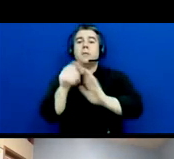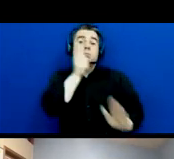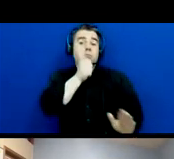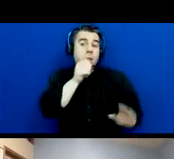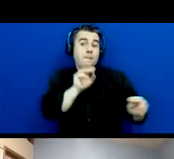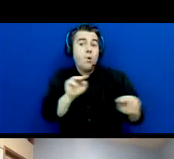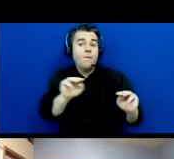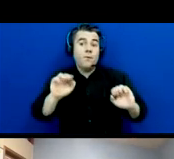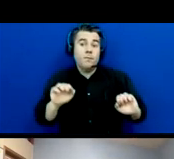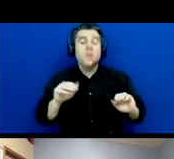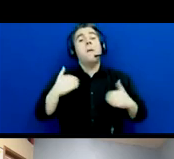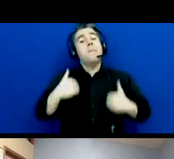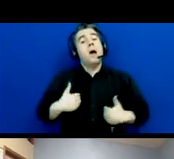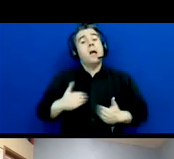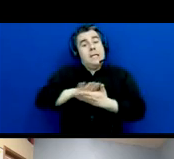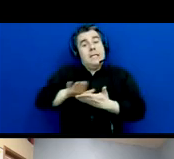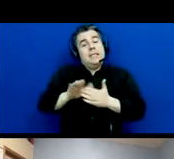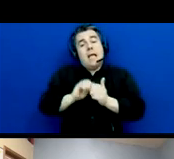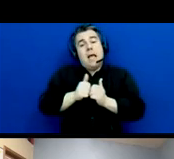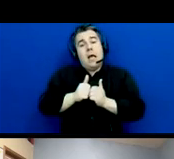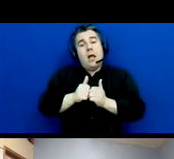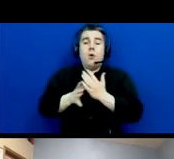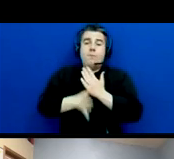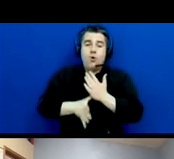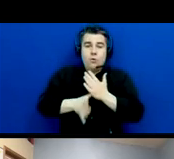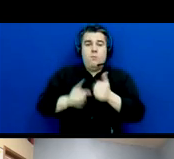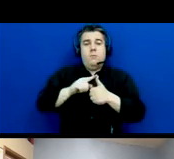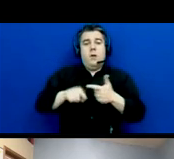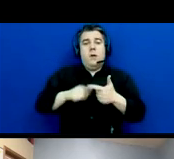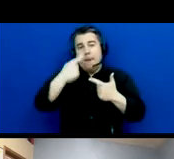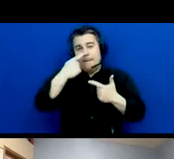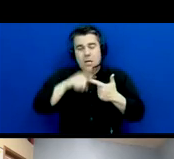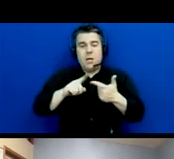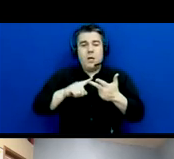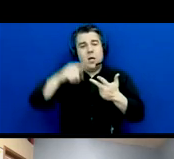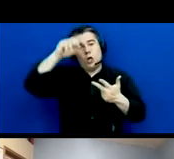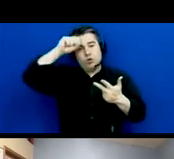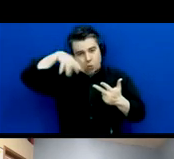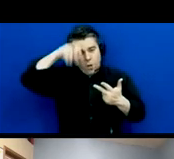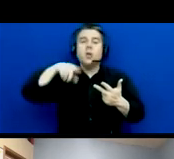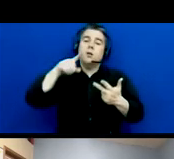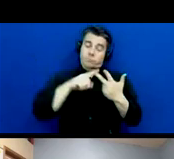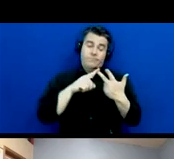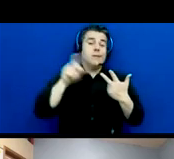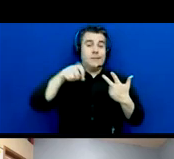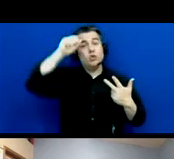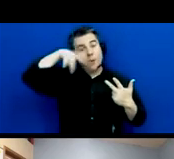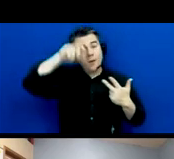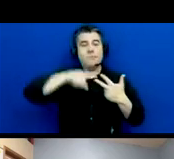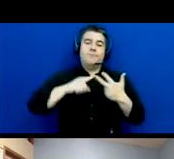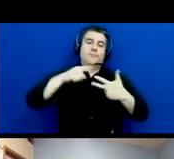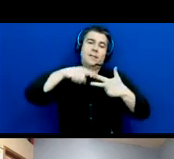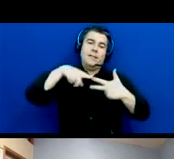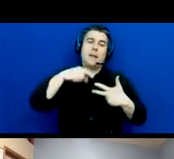body detoxes mostly is through poop, pee, and sweat. So we need to get you sweating and we need to get you peeing. That's why you've got to drink your